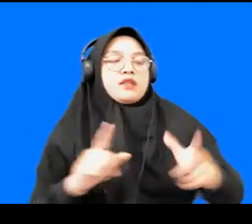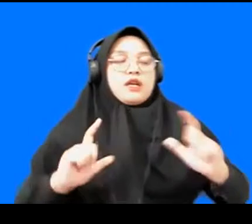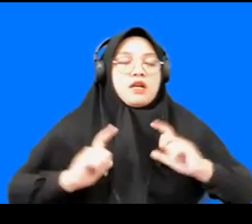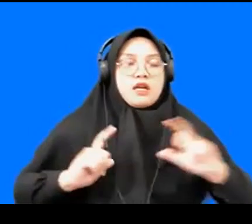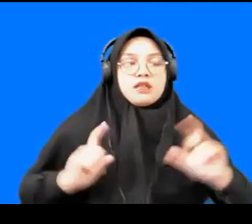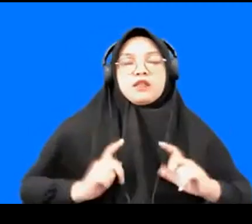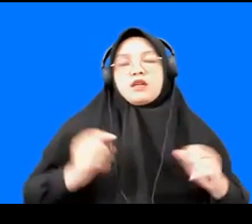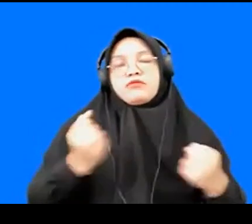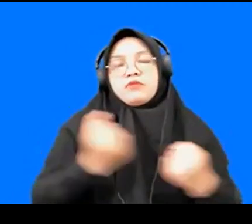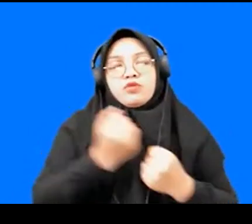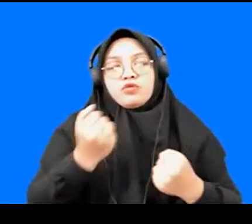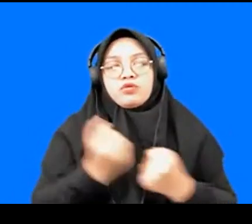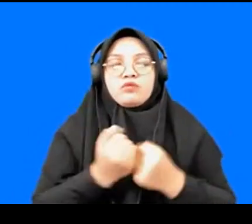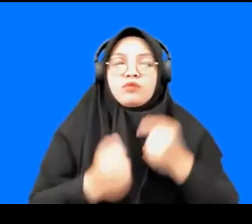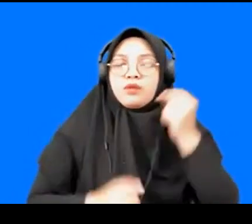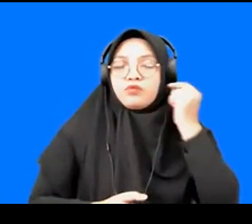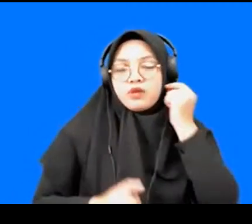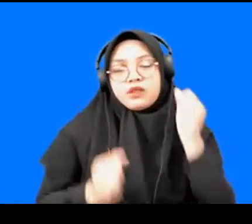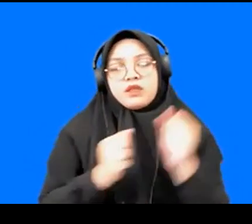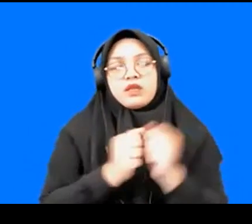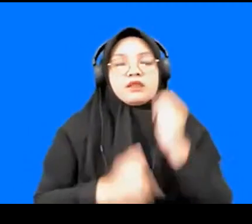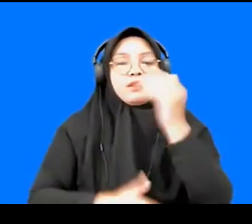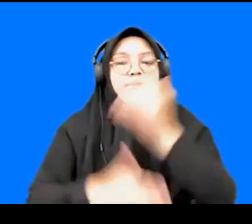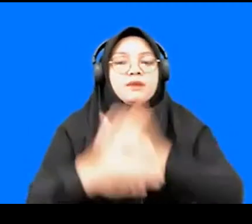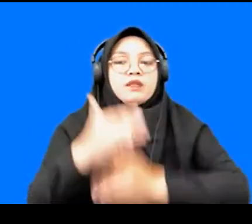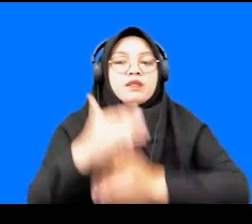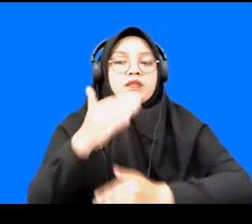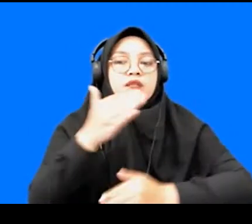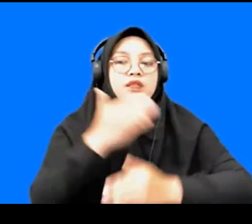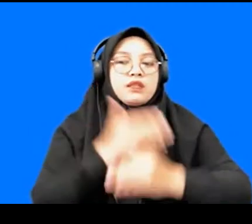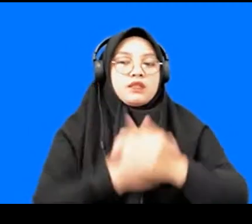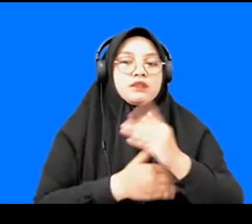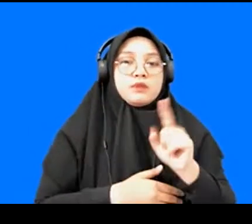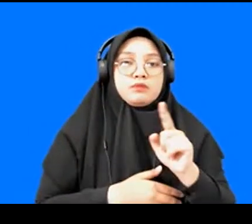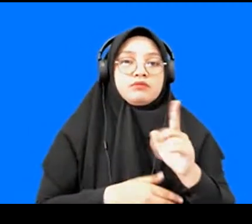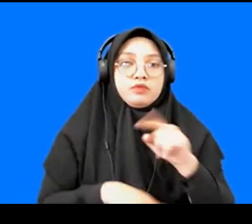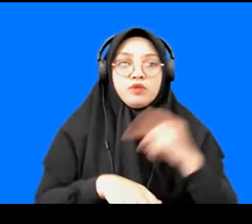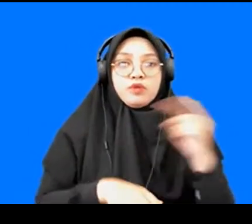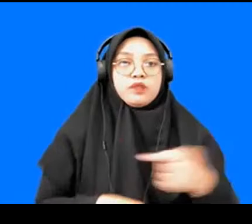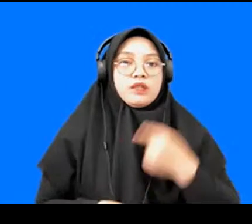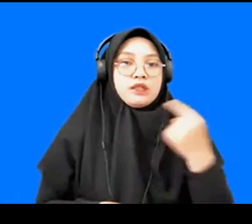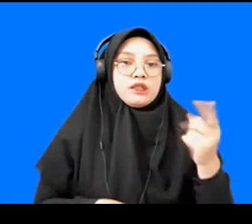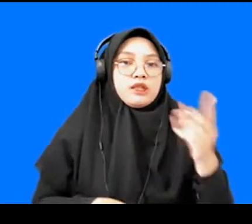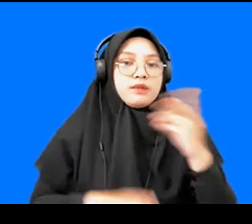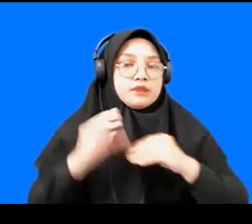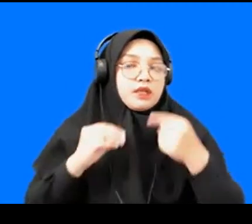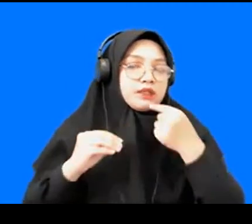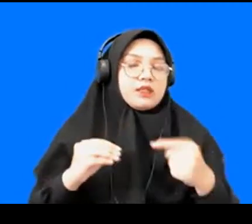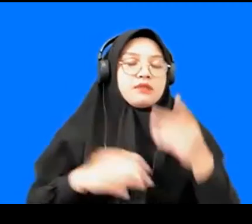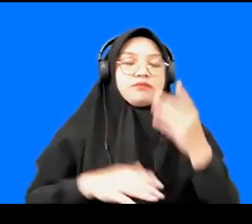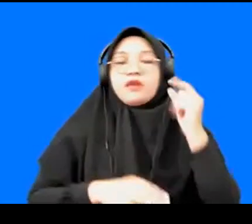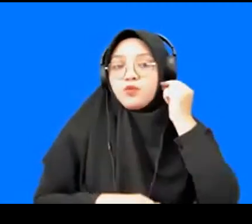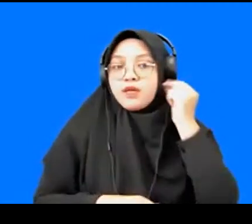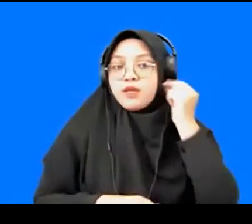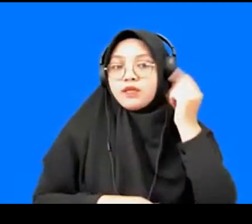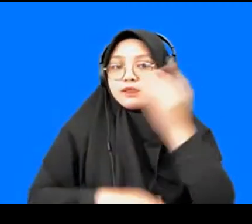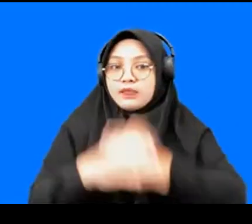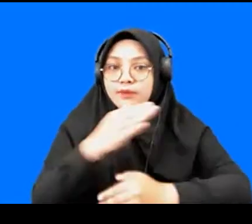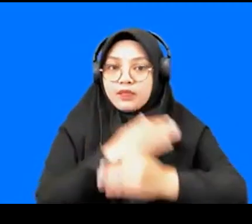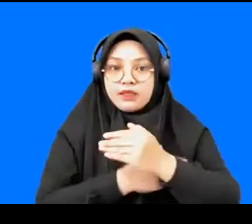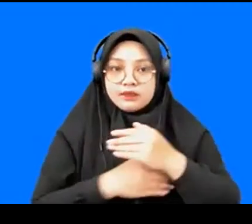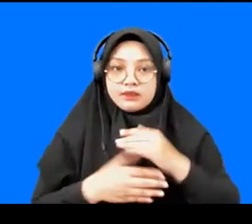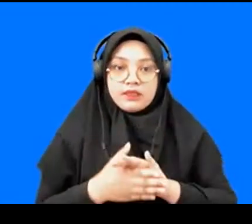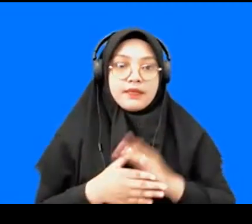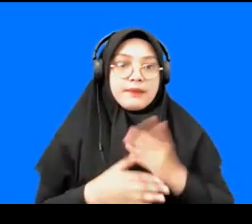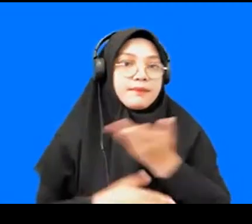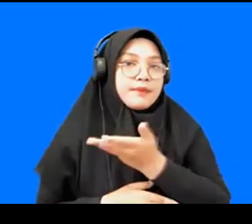for their empowerment? Because when we talking about women with disability, we know they are part of, they are a woman, but they are also person with disabilities,